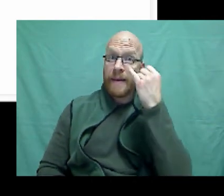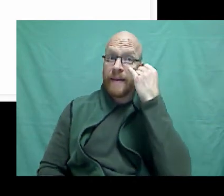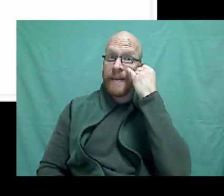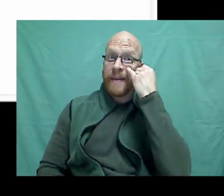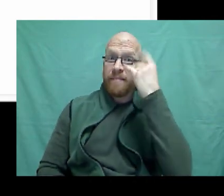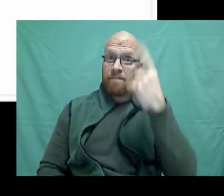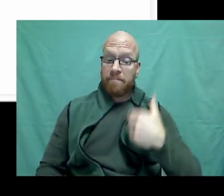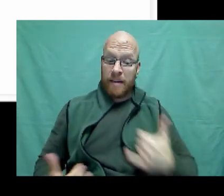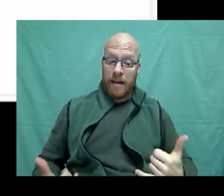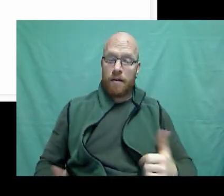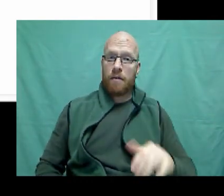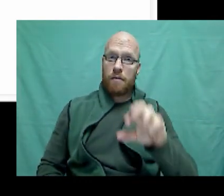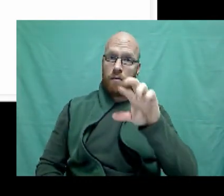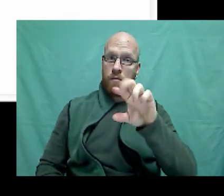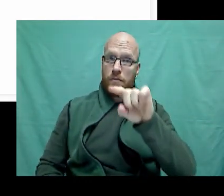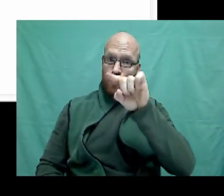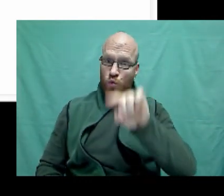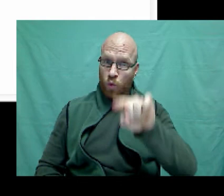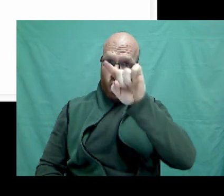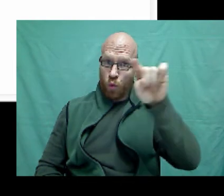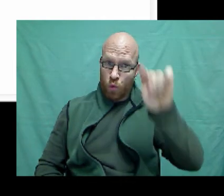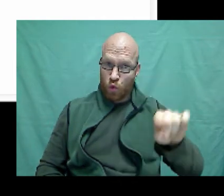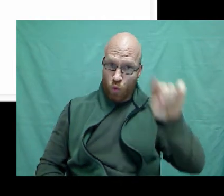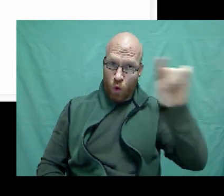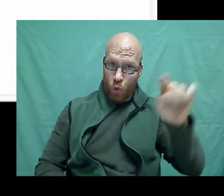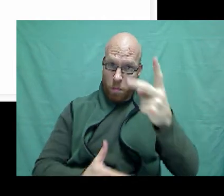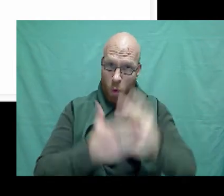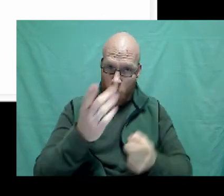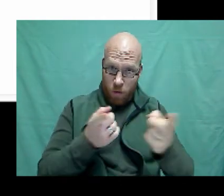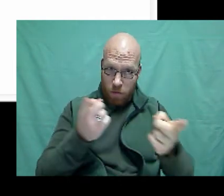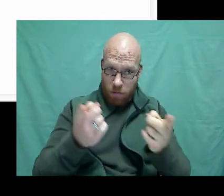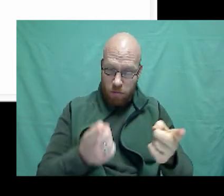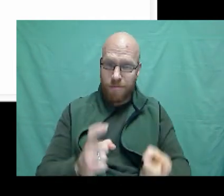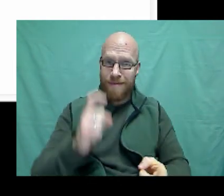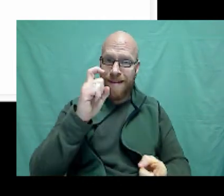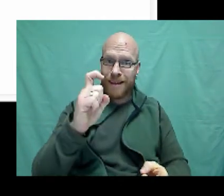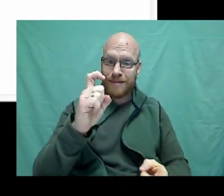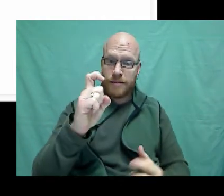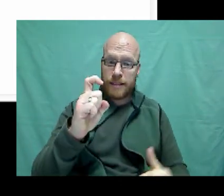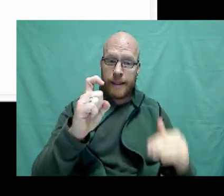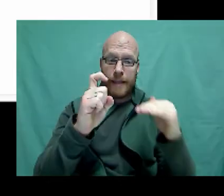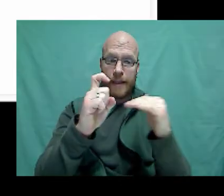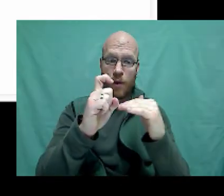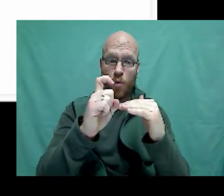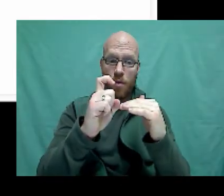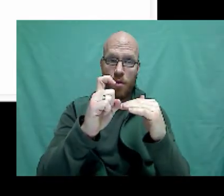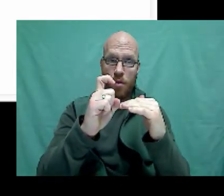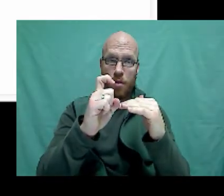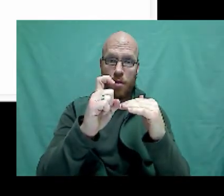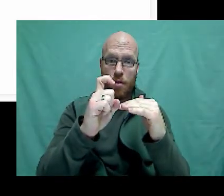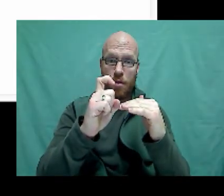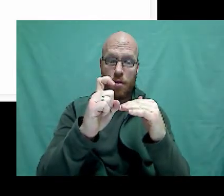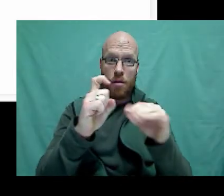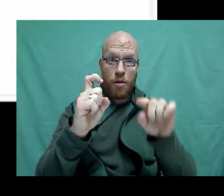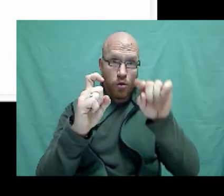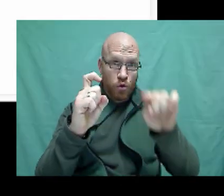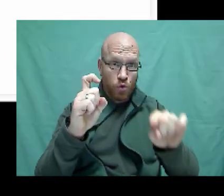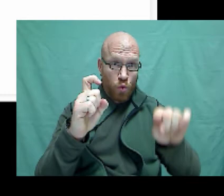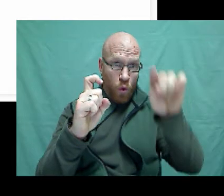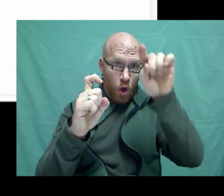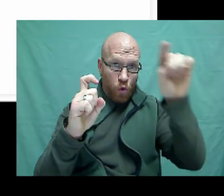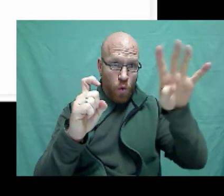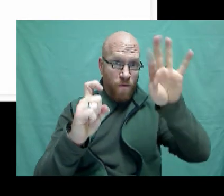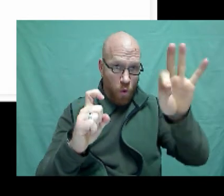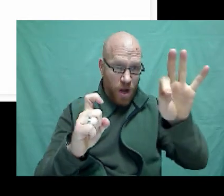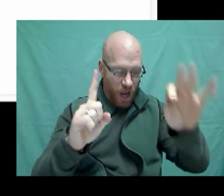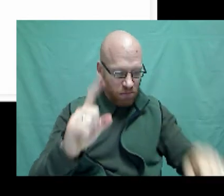Now, if I were to take the square root of both sides, it would be x equals the